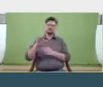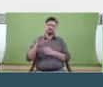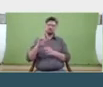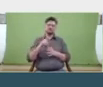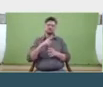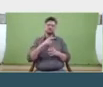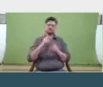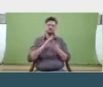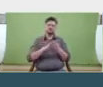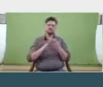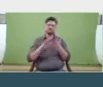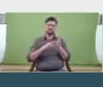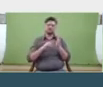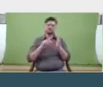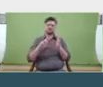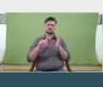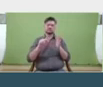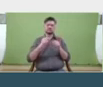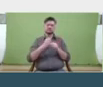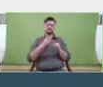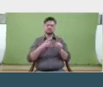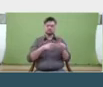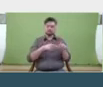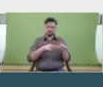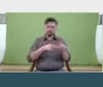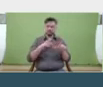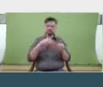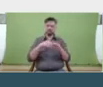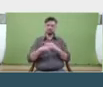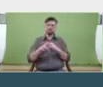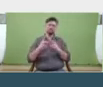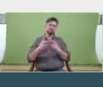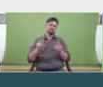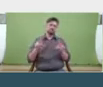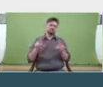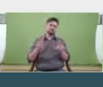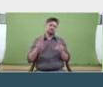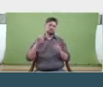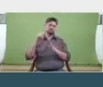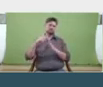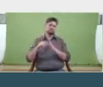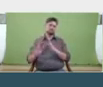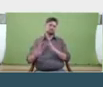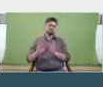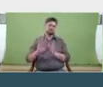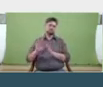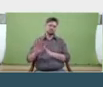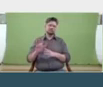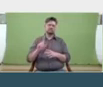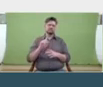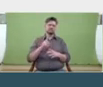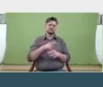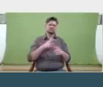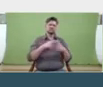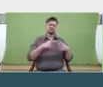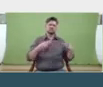grammar of uh combinations of sounds but i won't go into it then there are things like uh language variation you know i'll